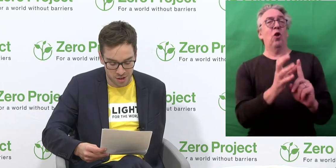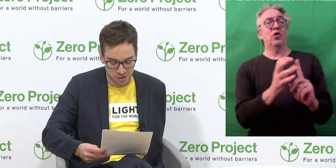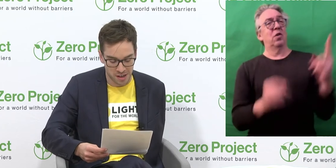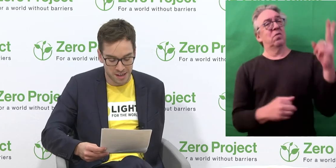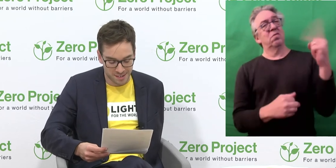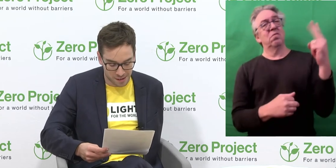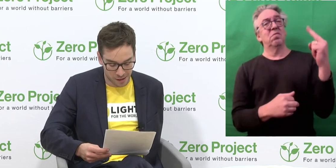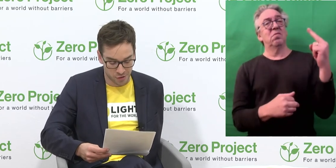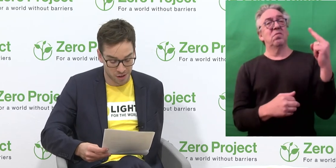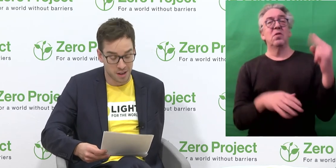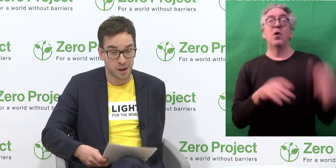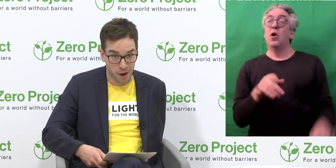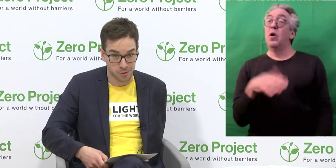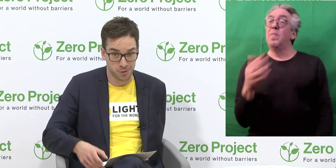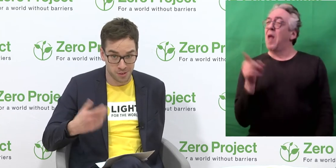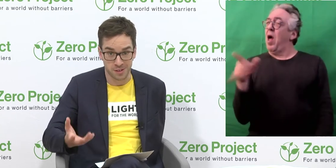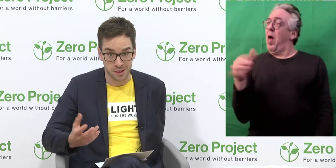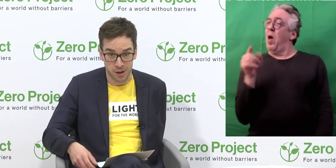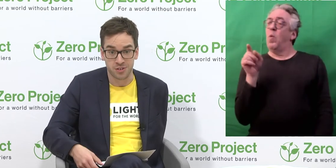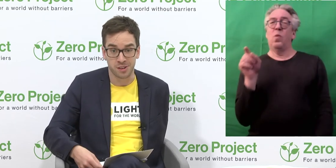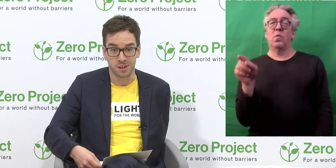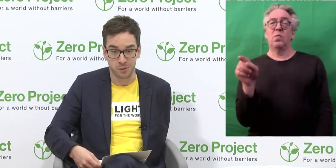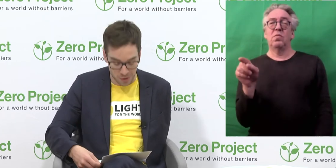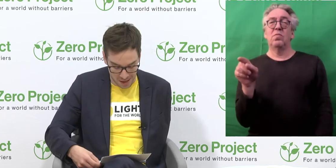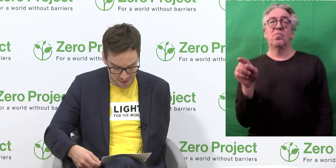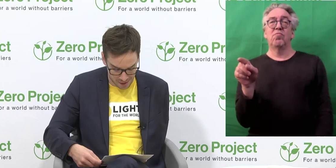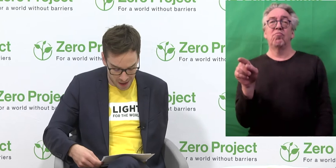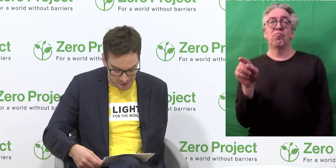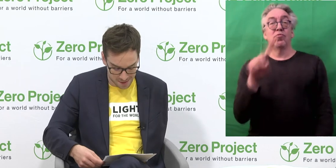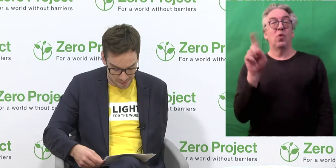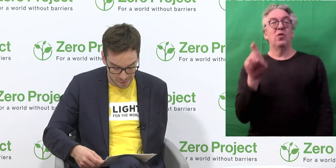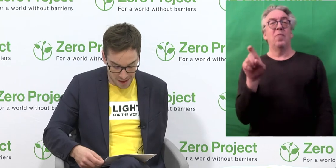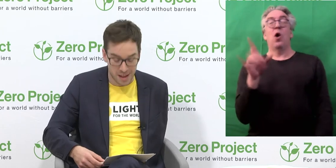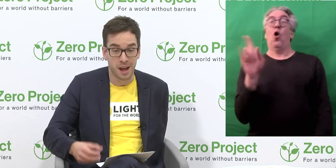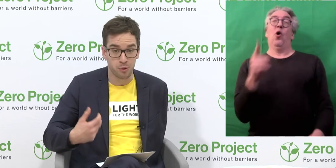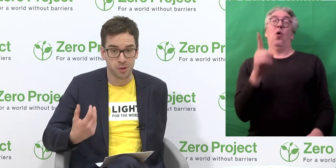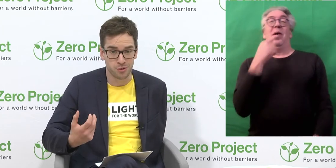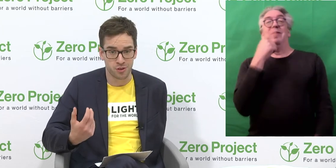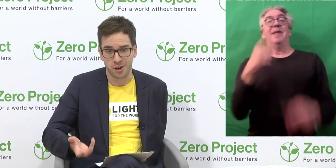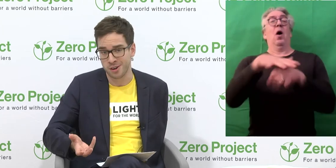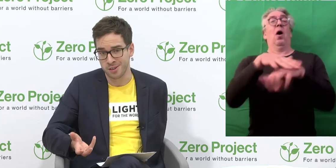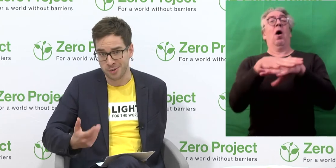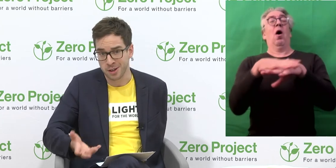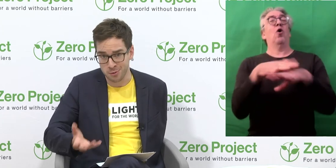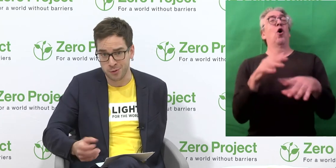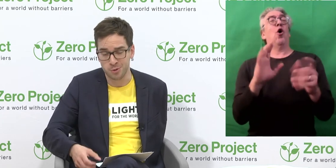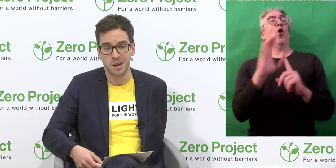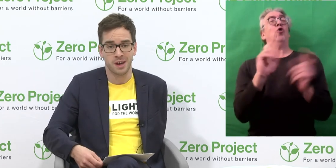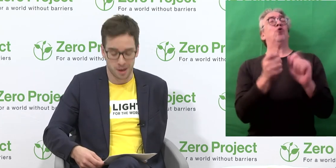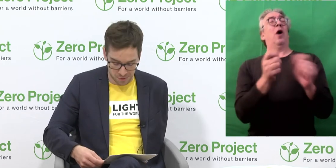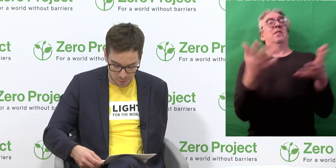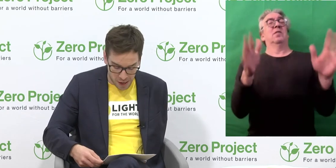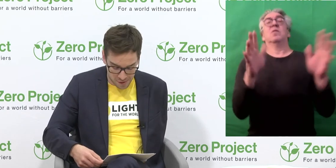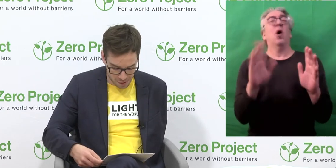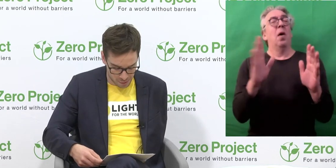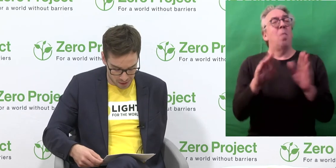to changing the culture around you? So this is the question that we have asked them. And now we want to share directly with you